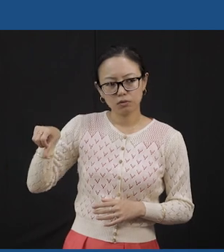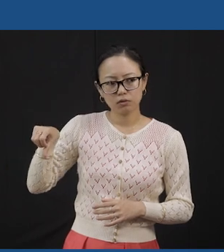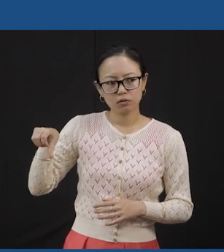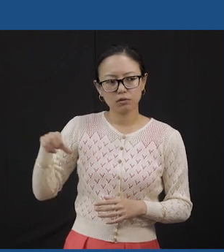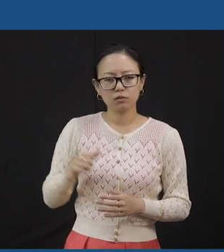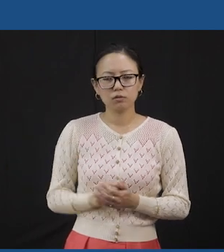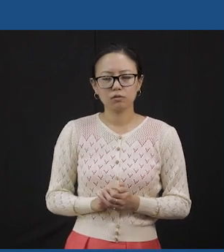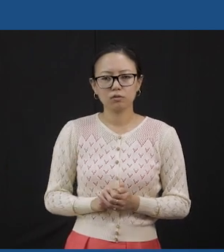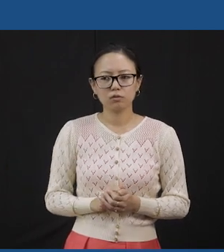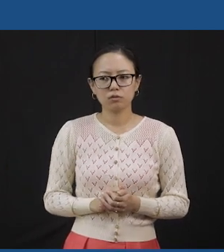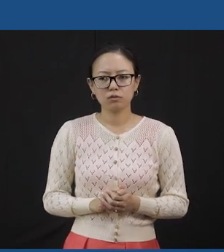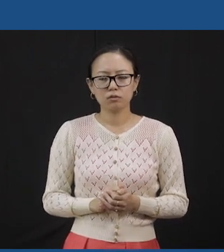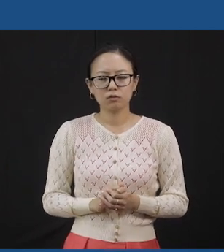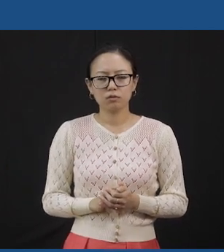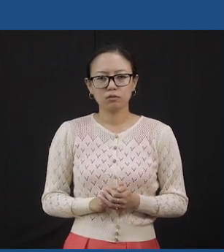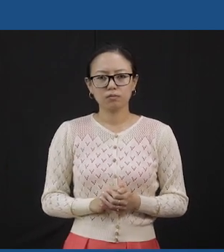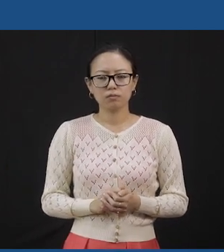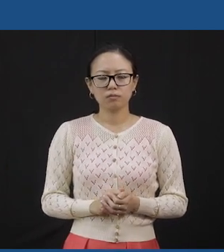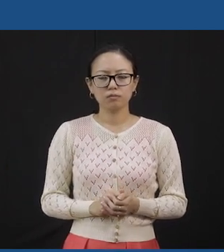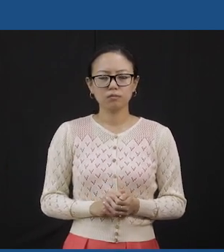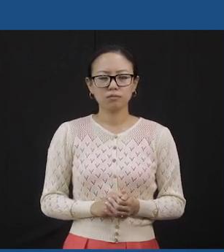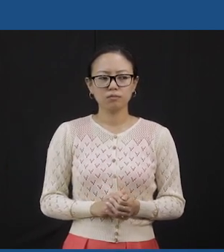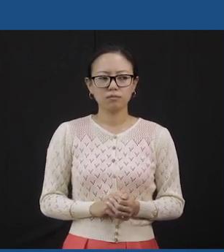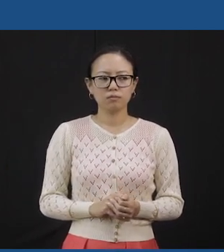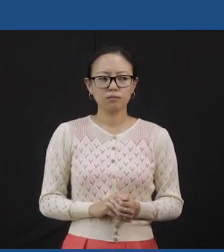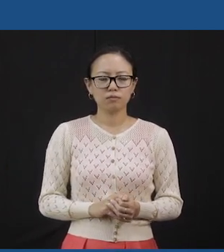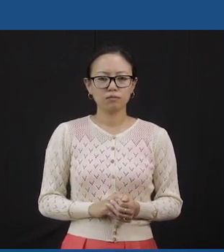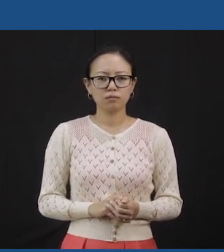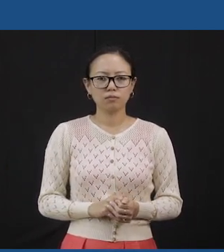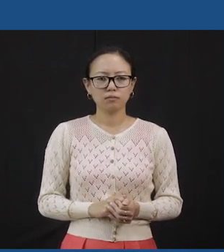So 6 plus 3 is